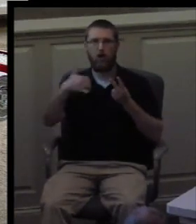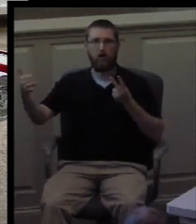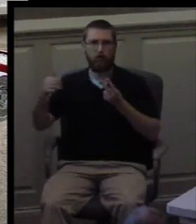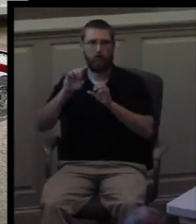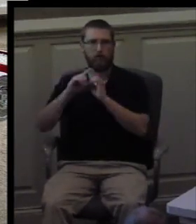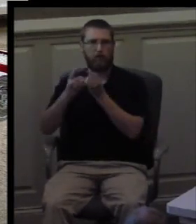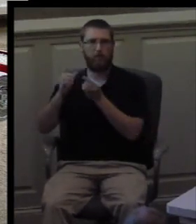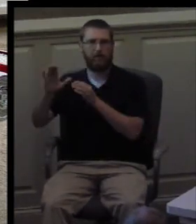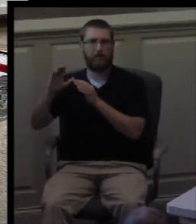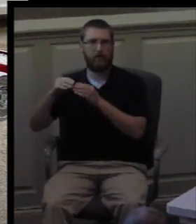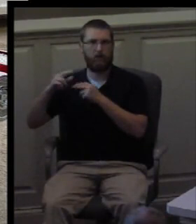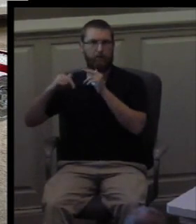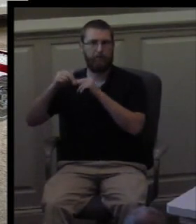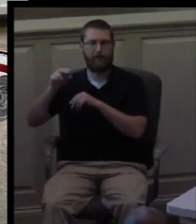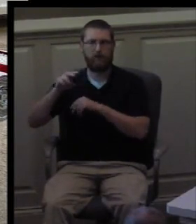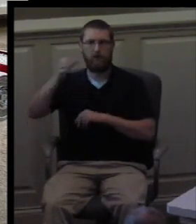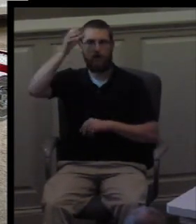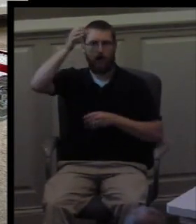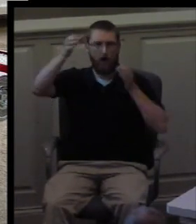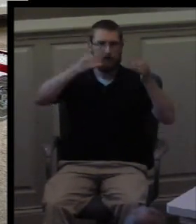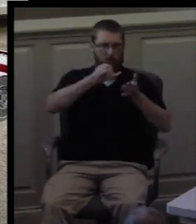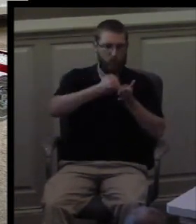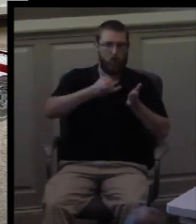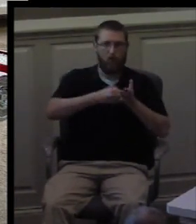stations, some conceptual layouts,